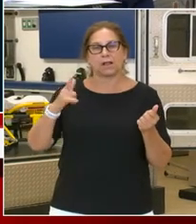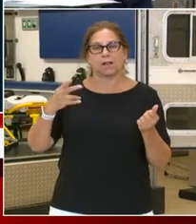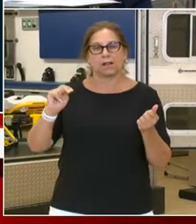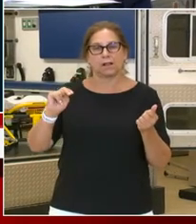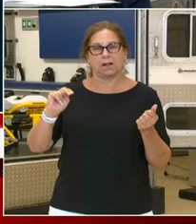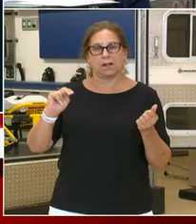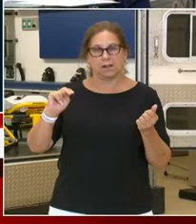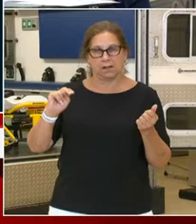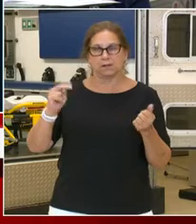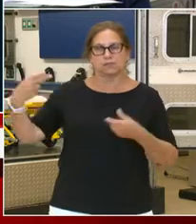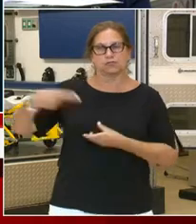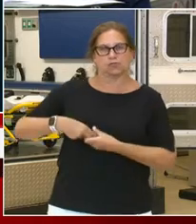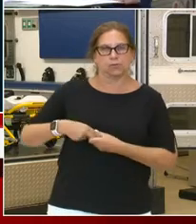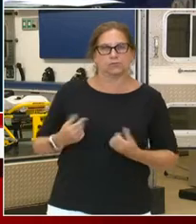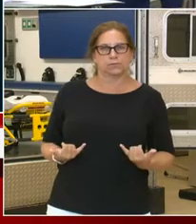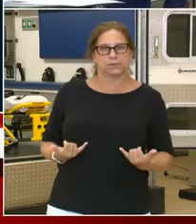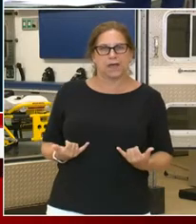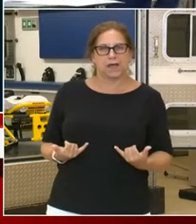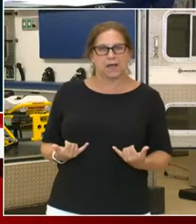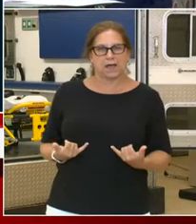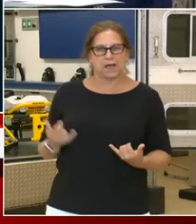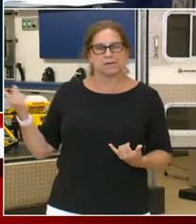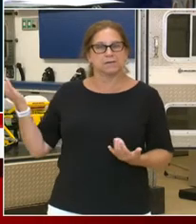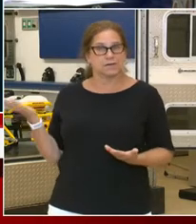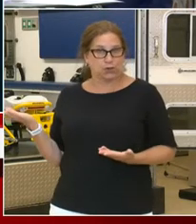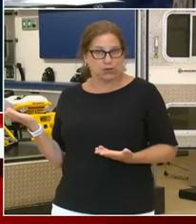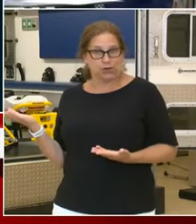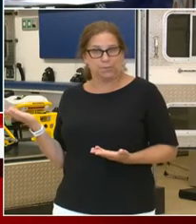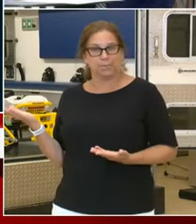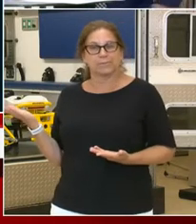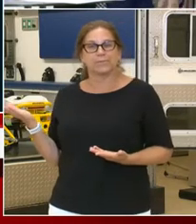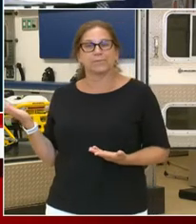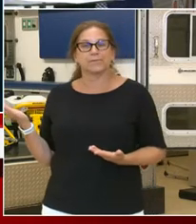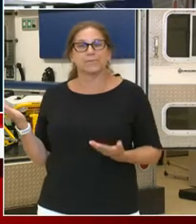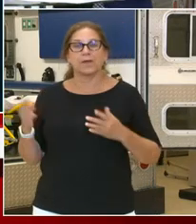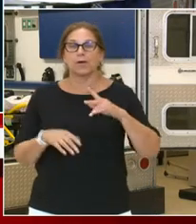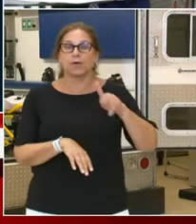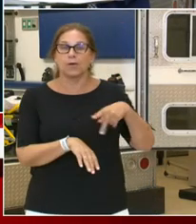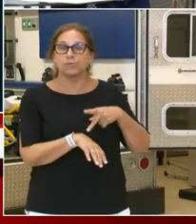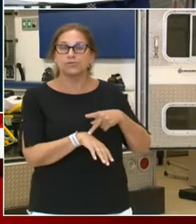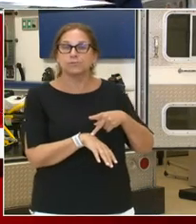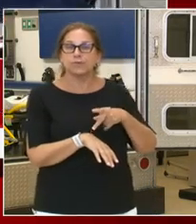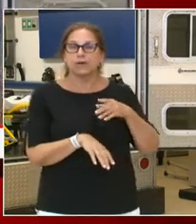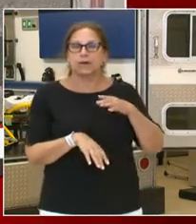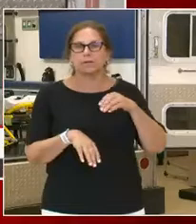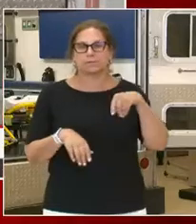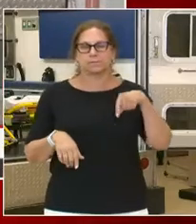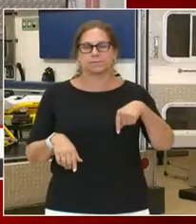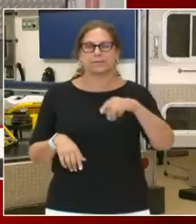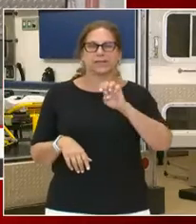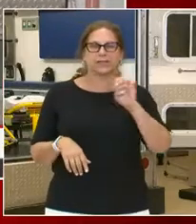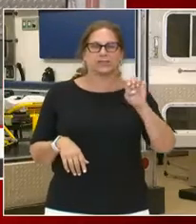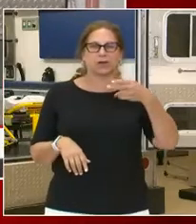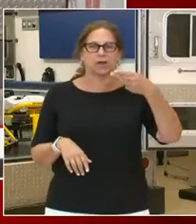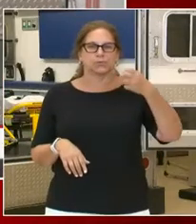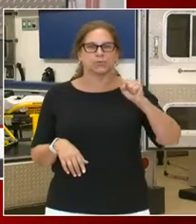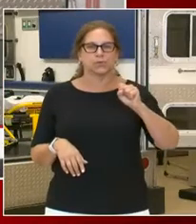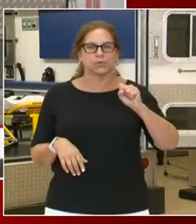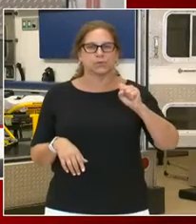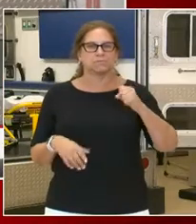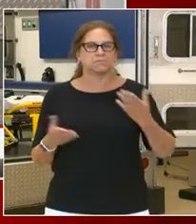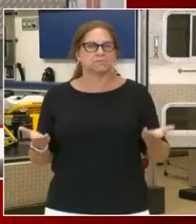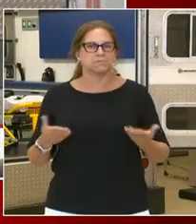from Eastern High School, so a special thank you to Principal Saw Brown and Eastern High School for hosting us today. And as you can see, we're in a very